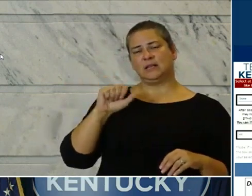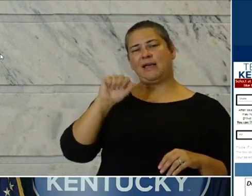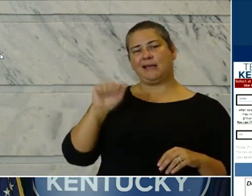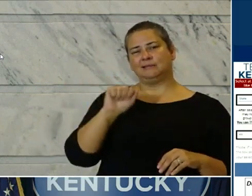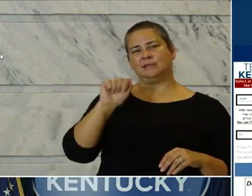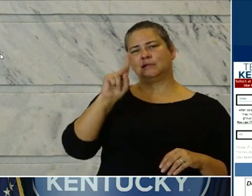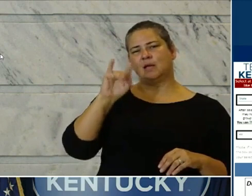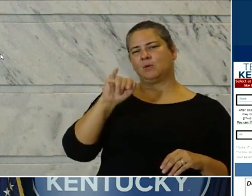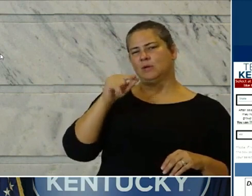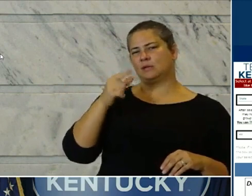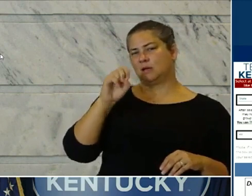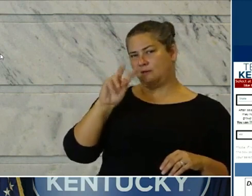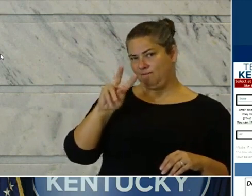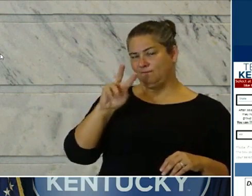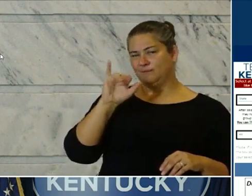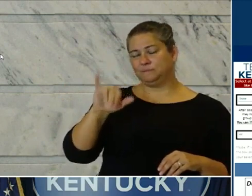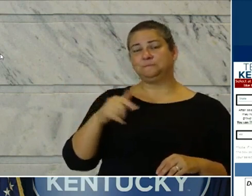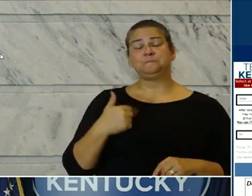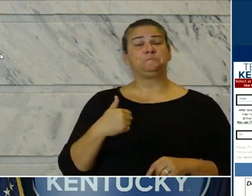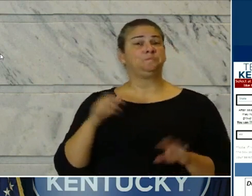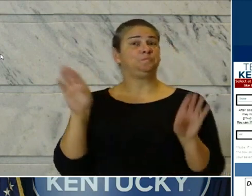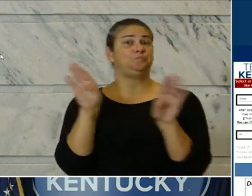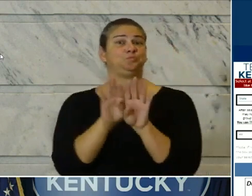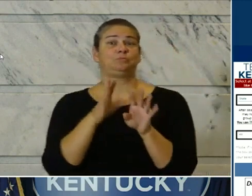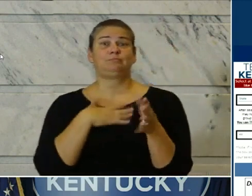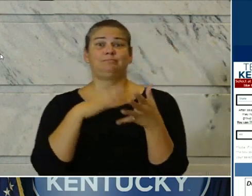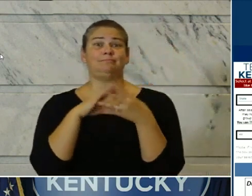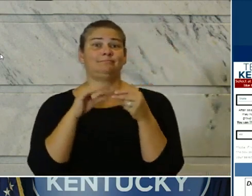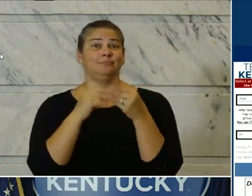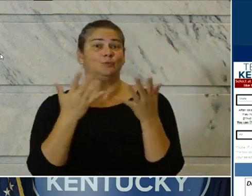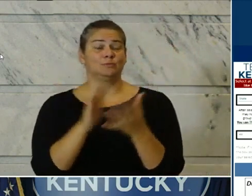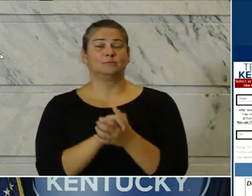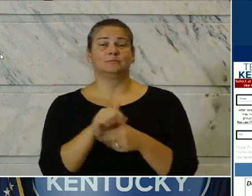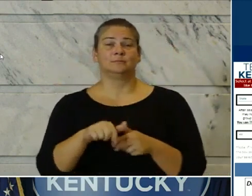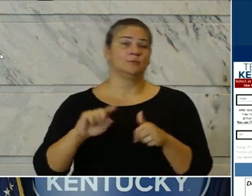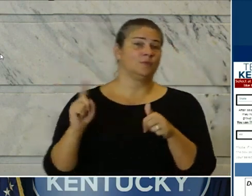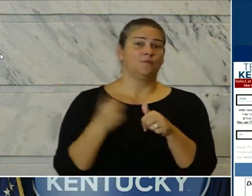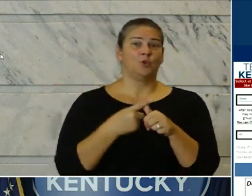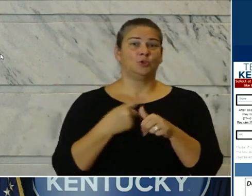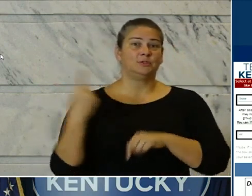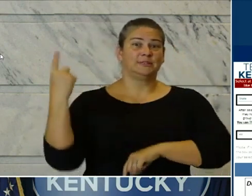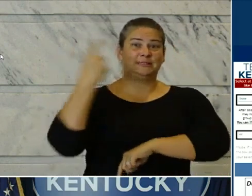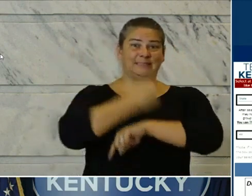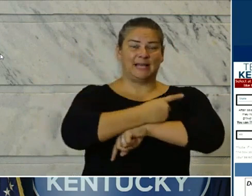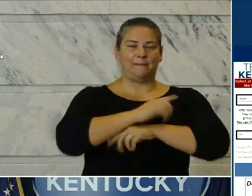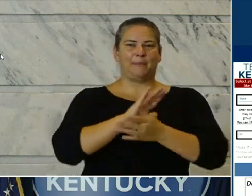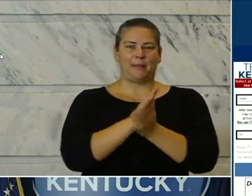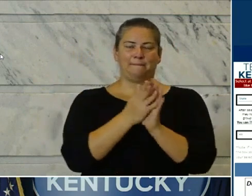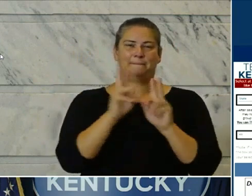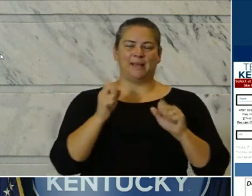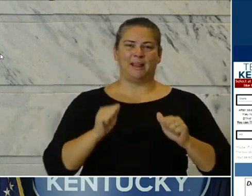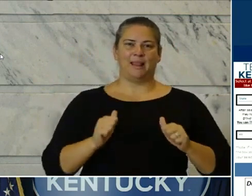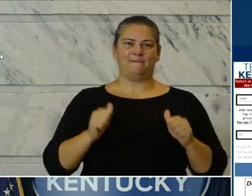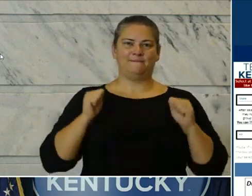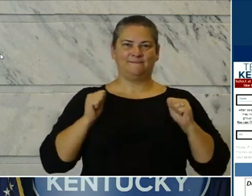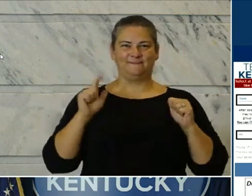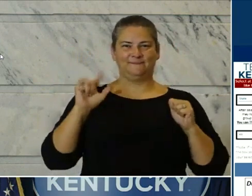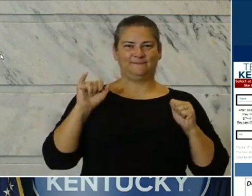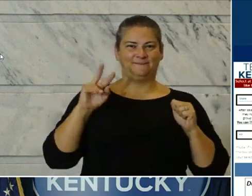chfslistens@ky.gov. And I will close today by saying that this is the first day that this is live. Our schools